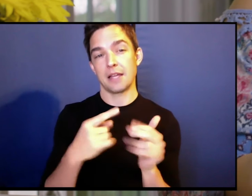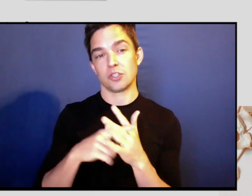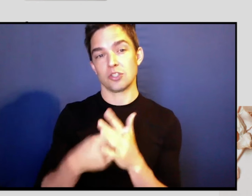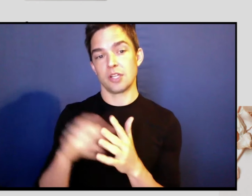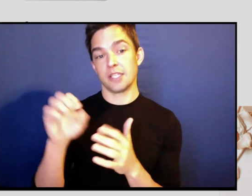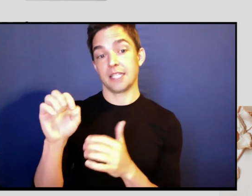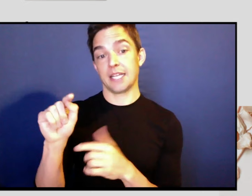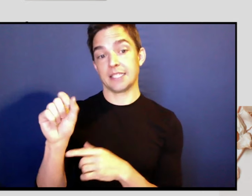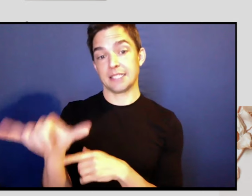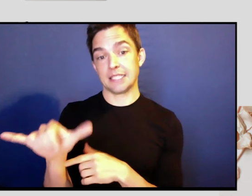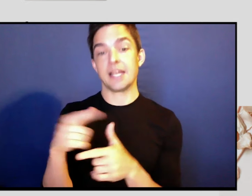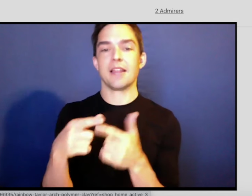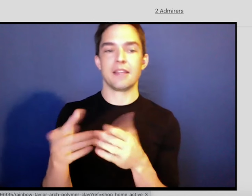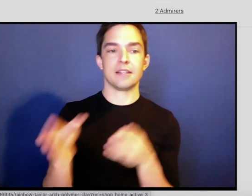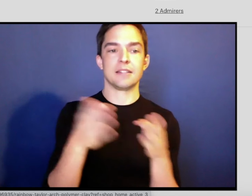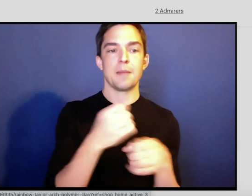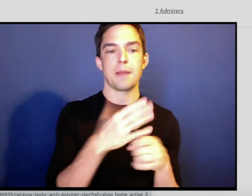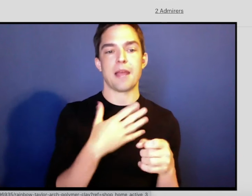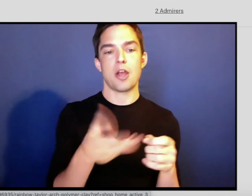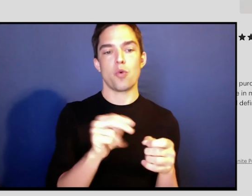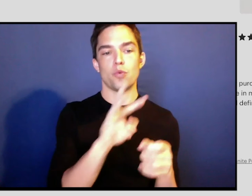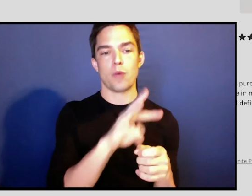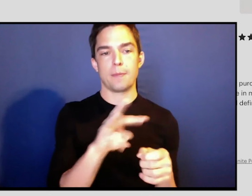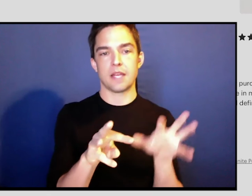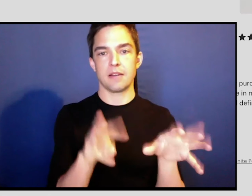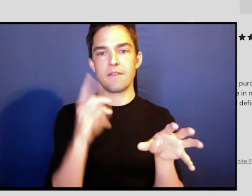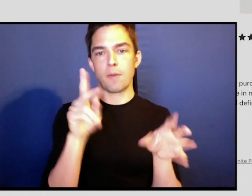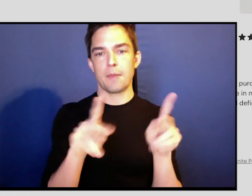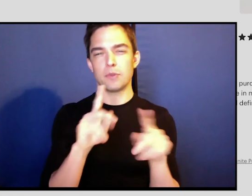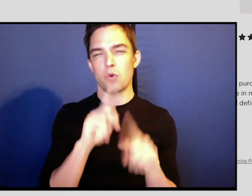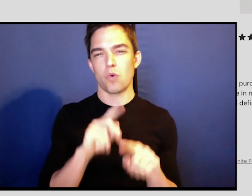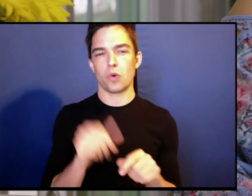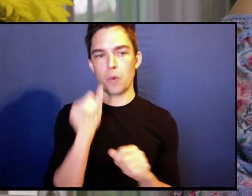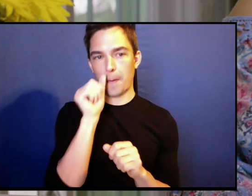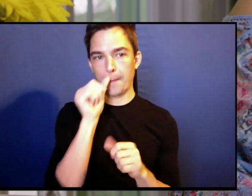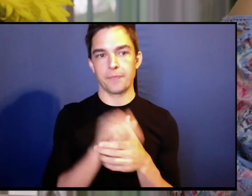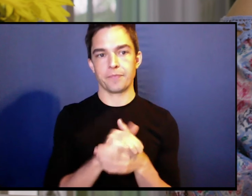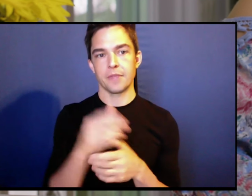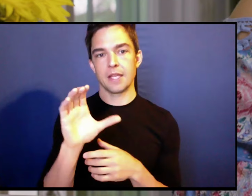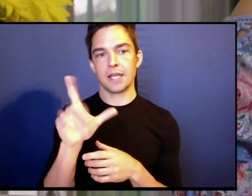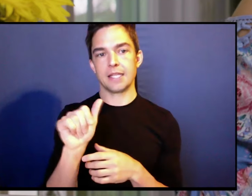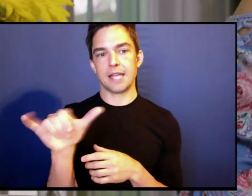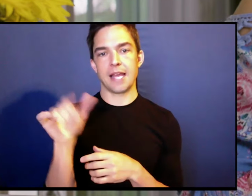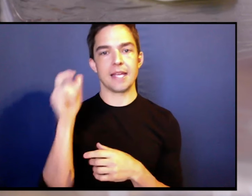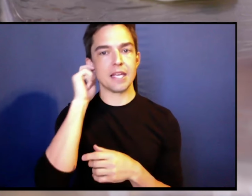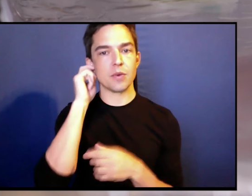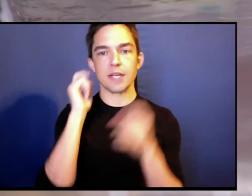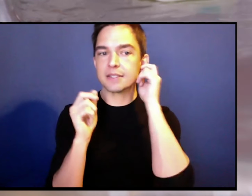Etsy and then make my own website for people to order clay earrings on there.